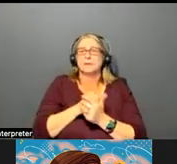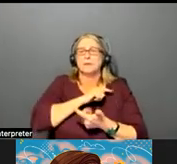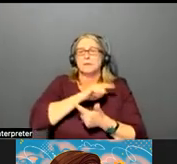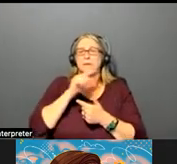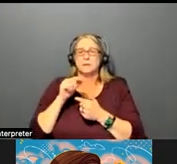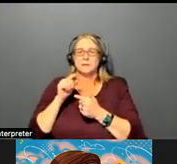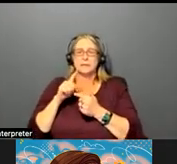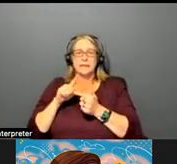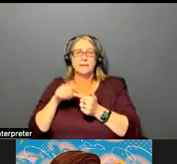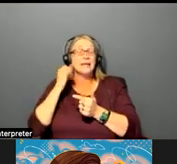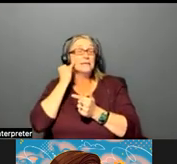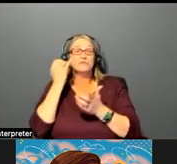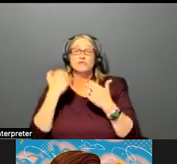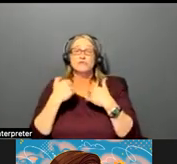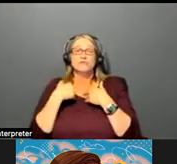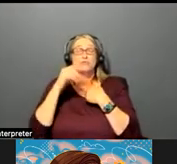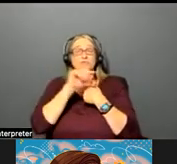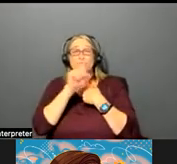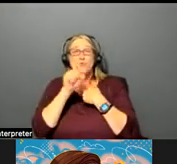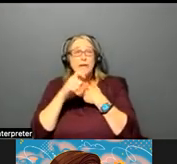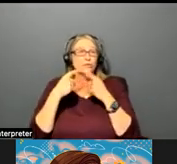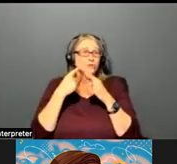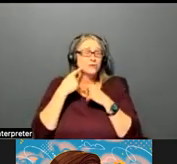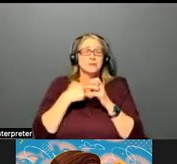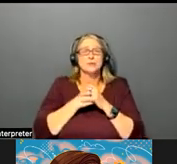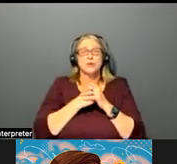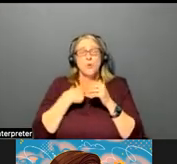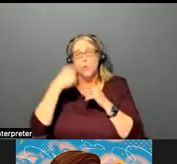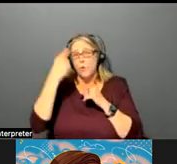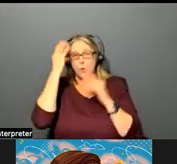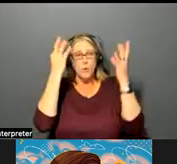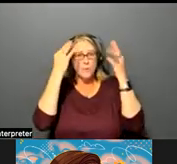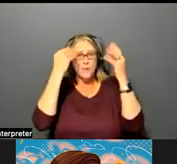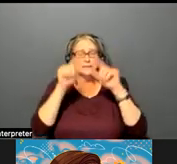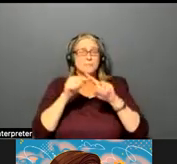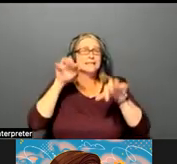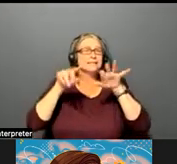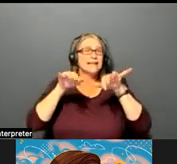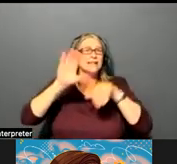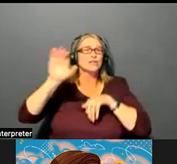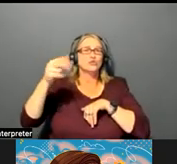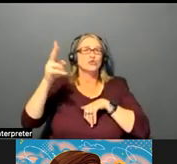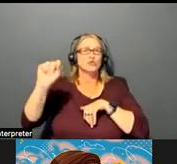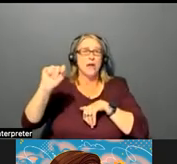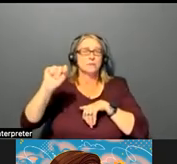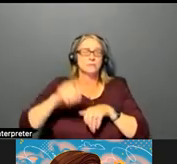you all have any questions as I'm talking or any thoughts, please feel free to put them in the chat as well.